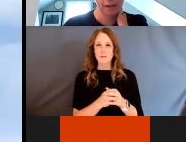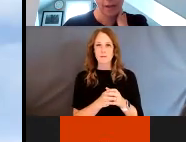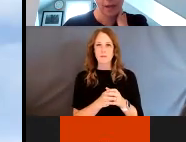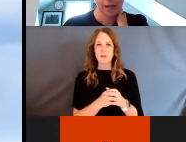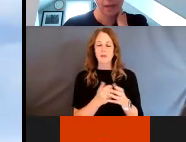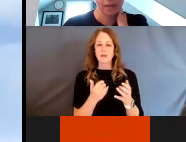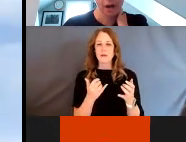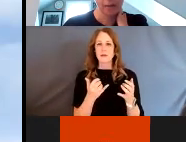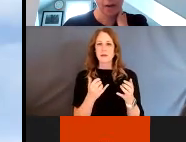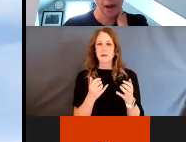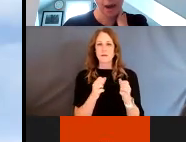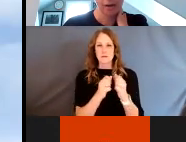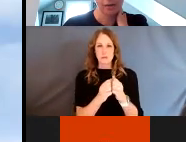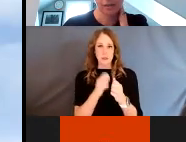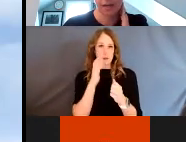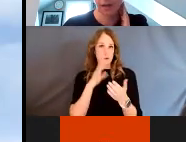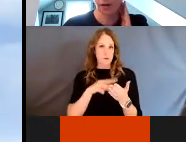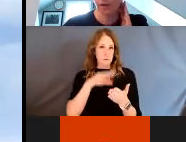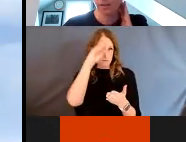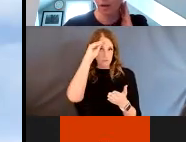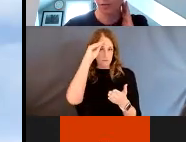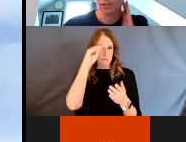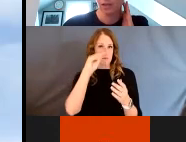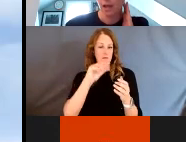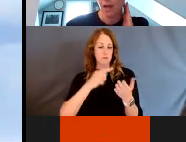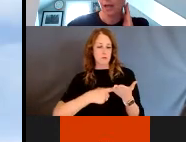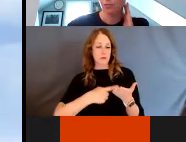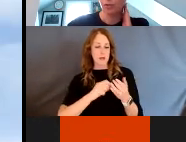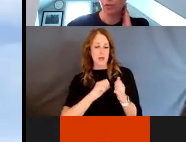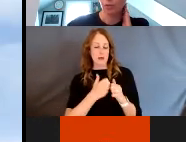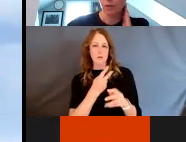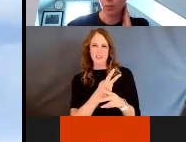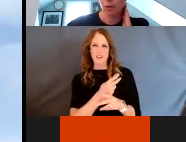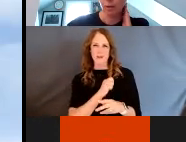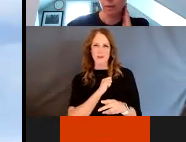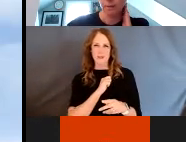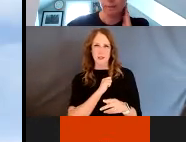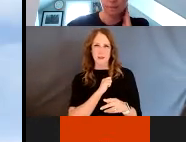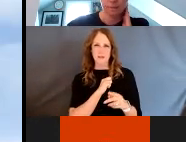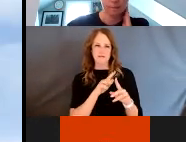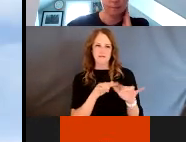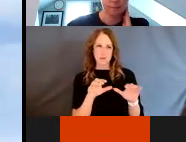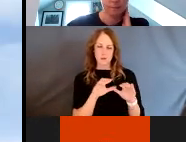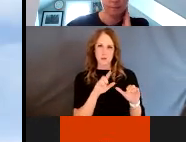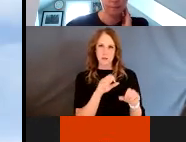together and talk about how to take care of ourselves as we do this work.